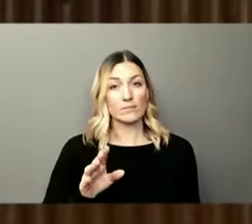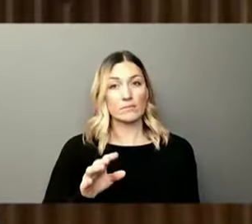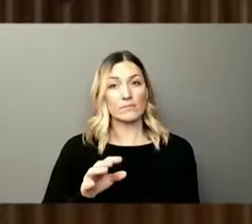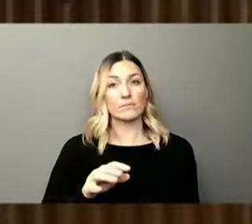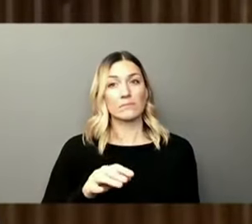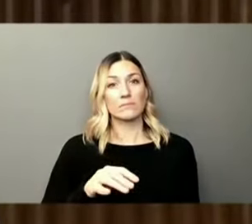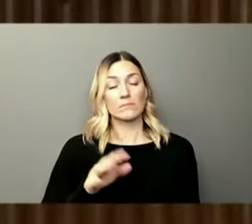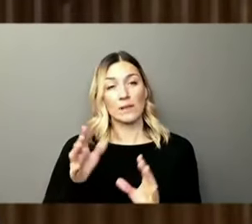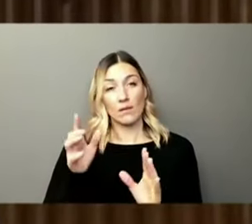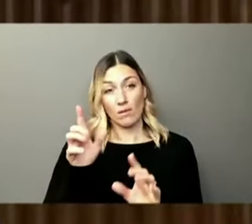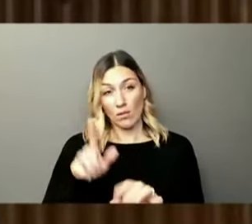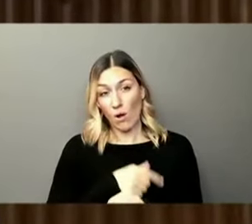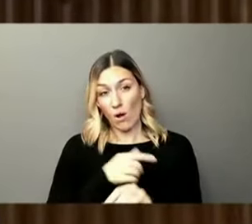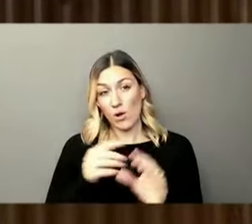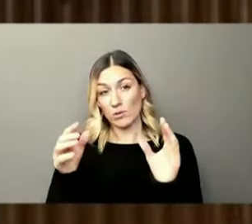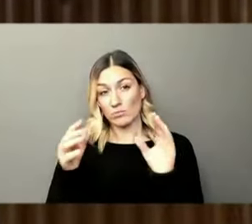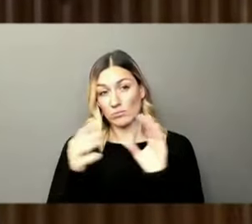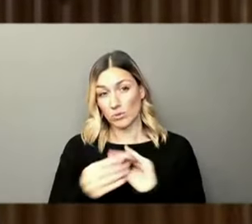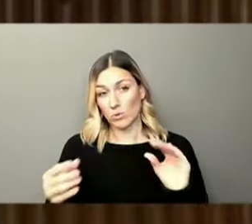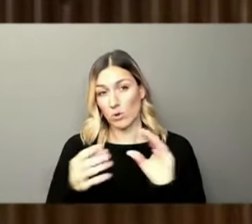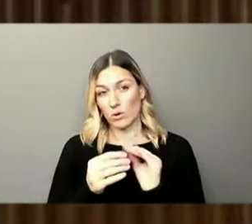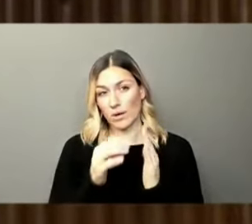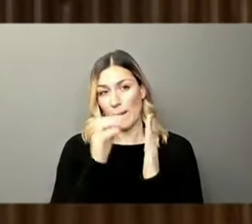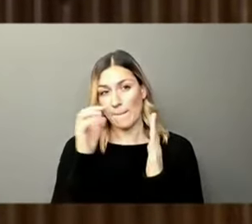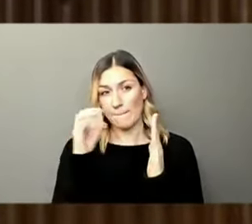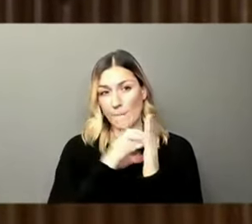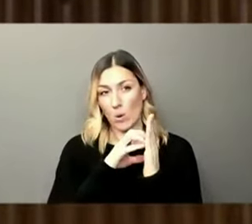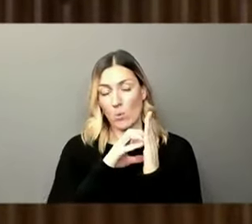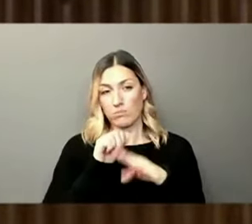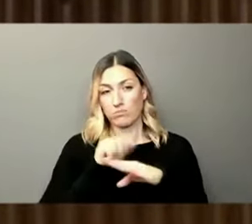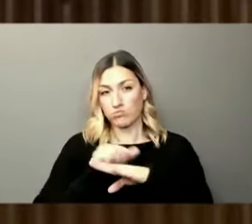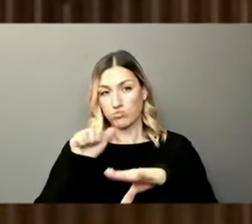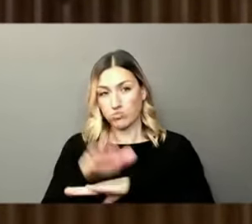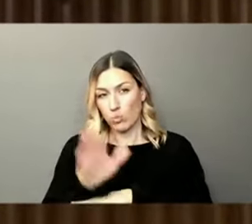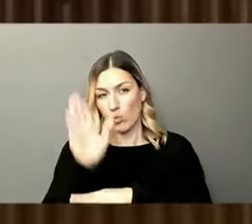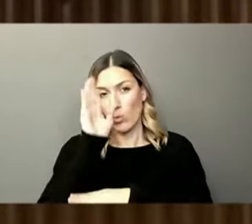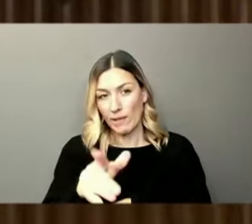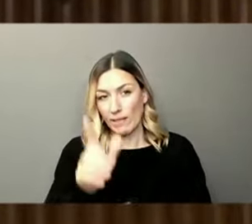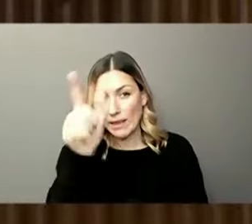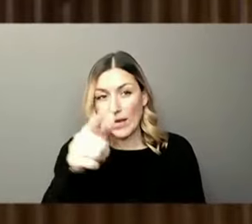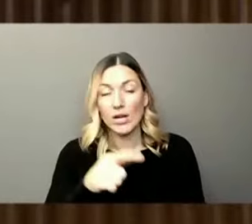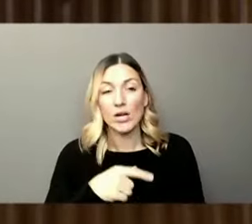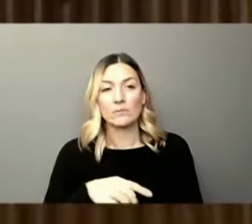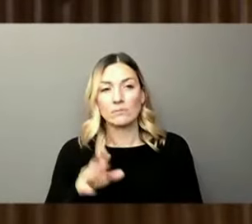really highlights this issue, but I will say generally,